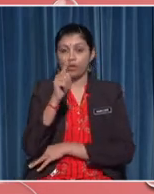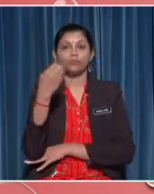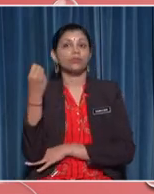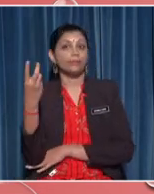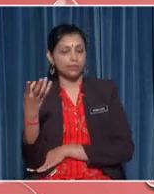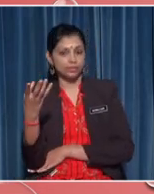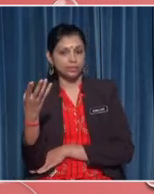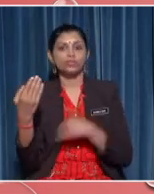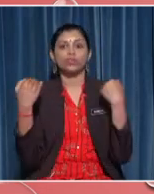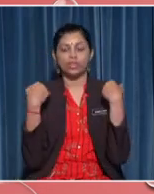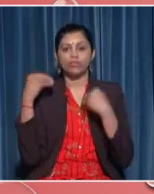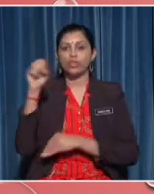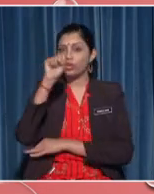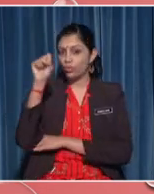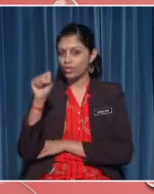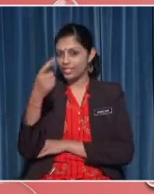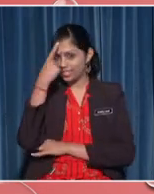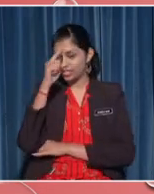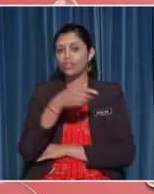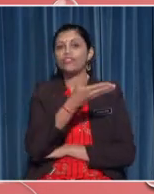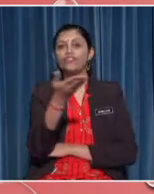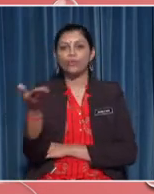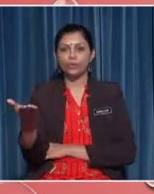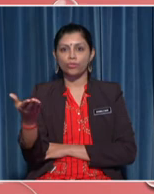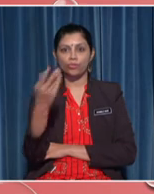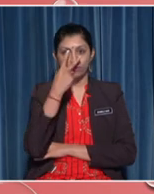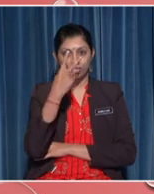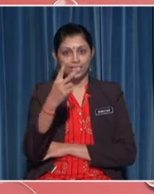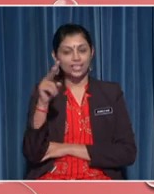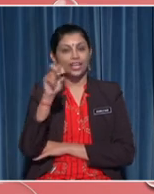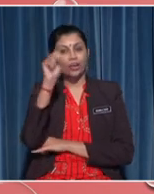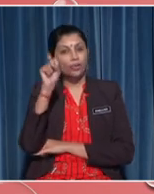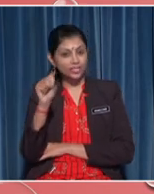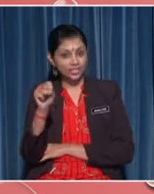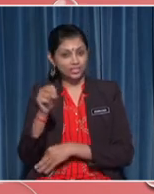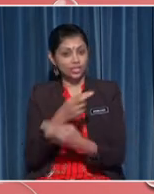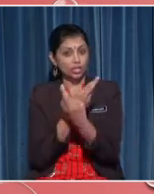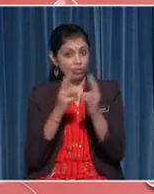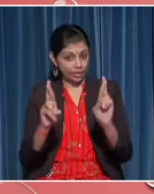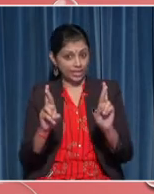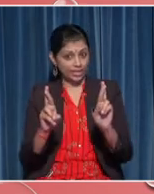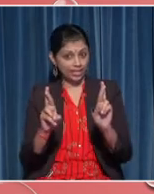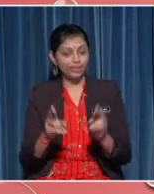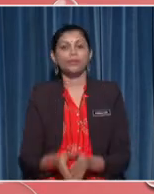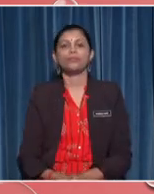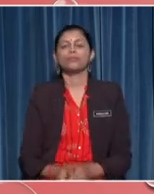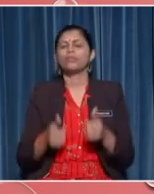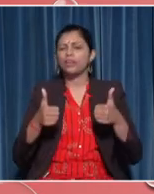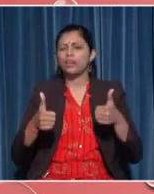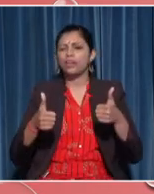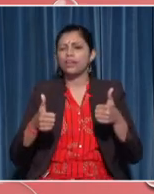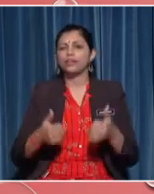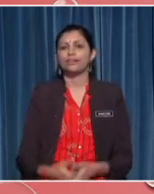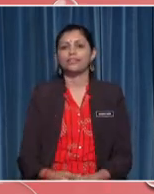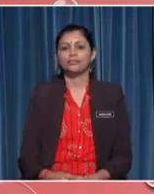you. Let's look at the question. Are you ready? Great!